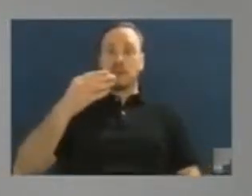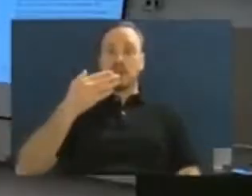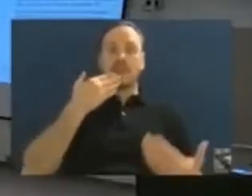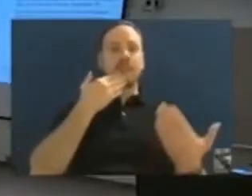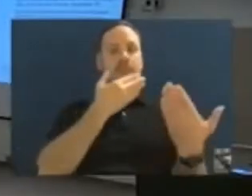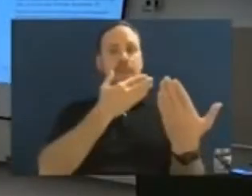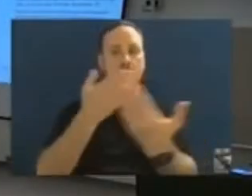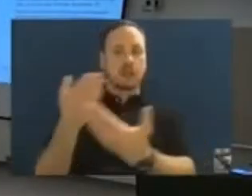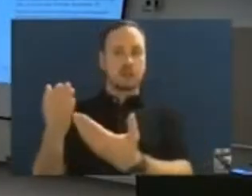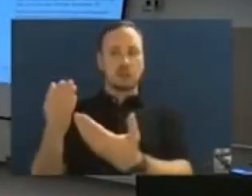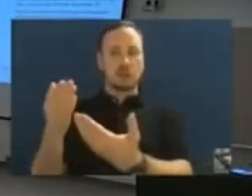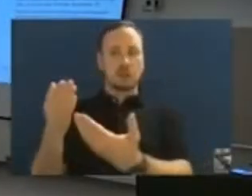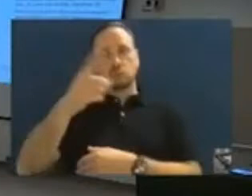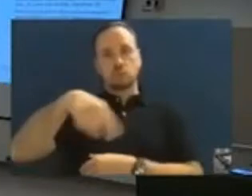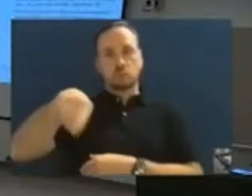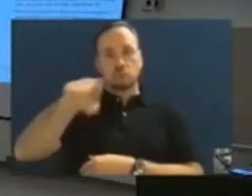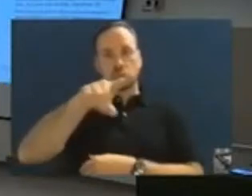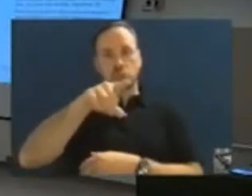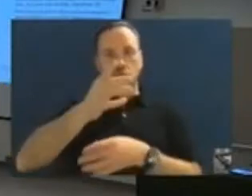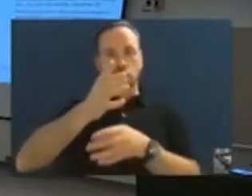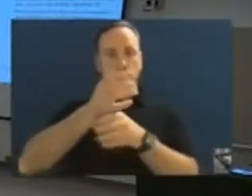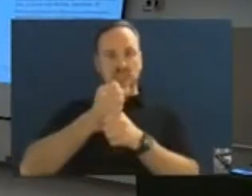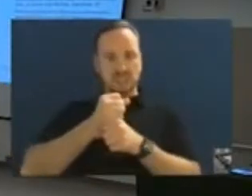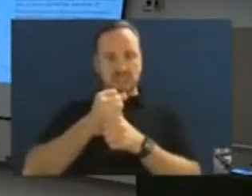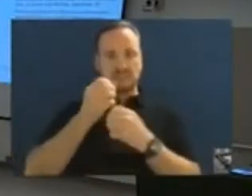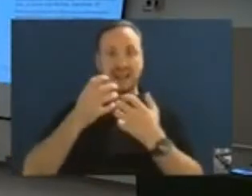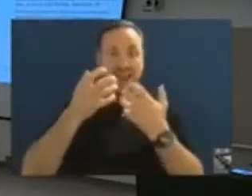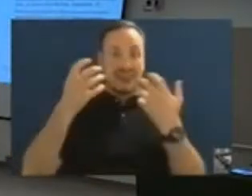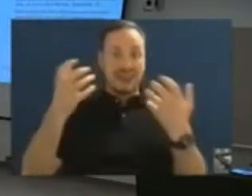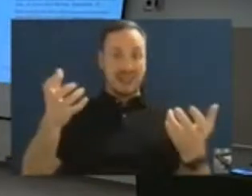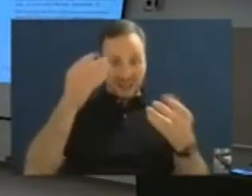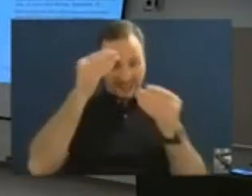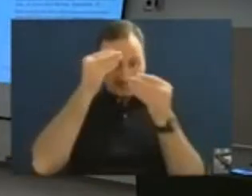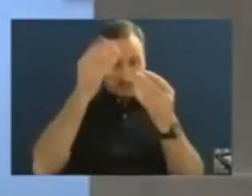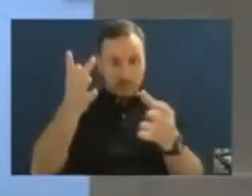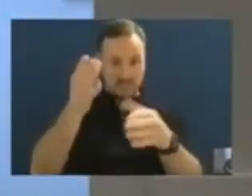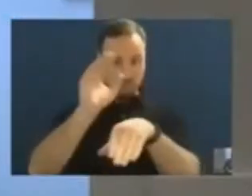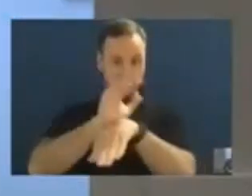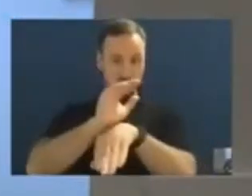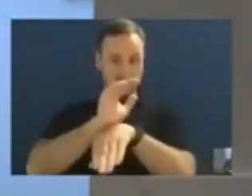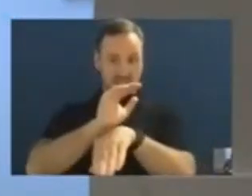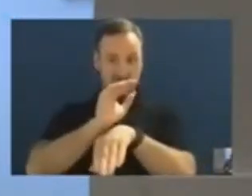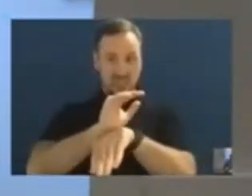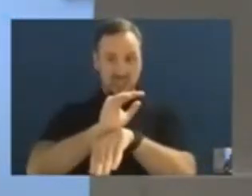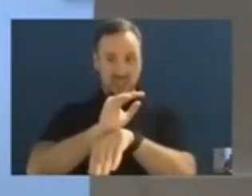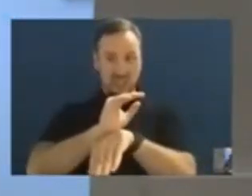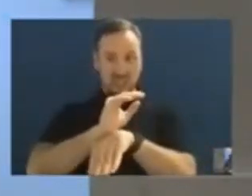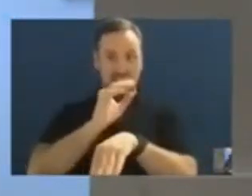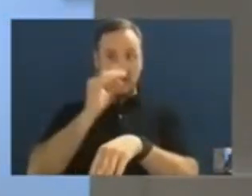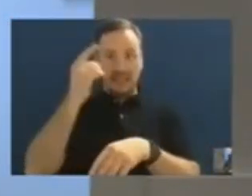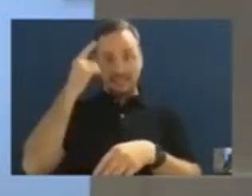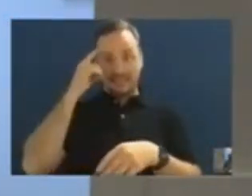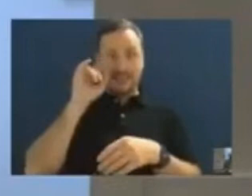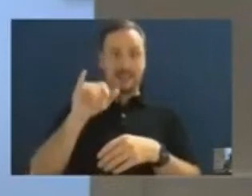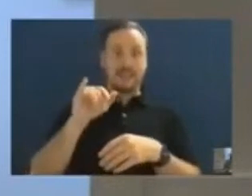have received lots of information tonight. I think that's the understatement of the evening.